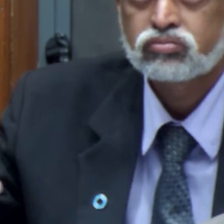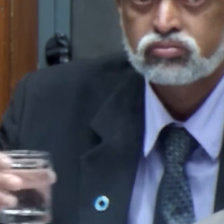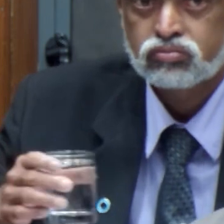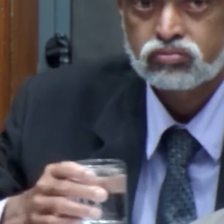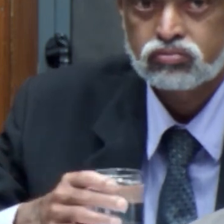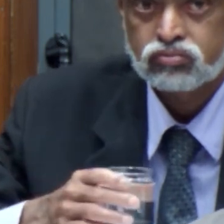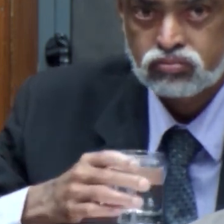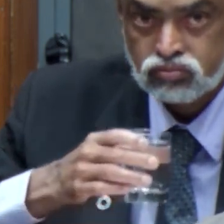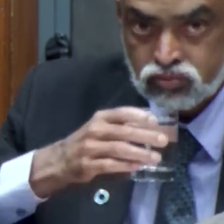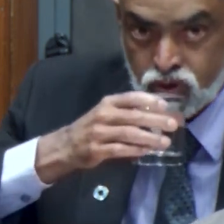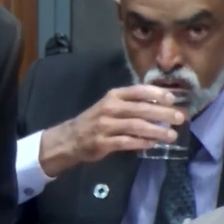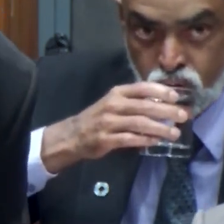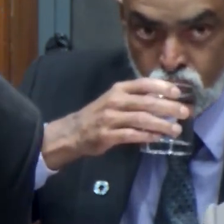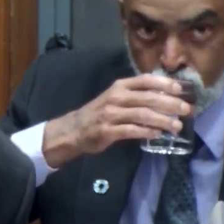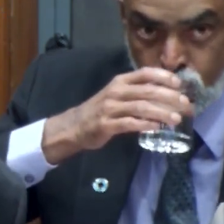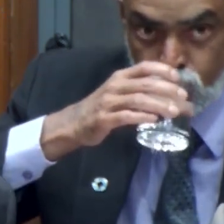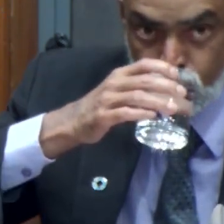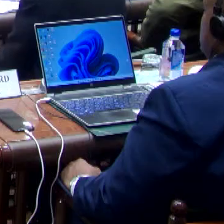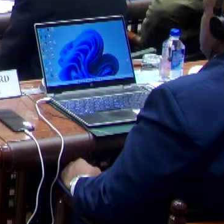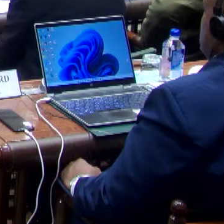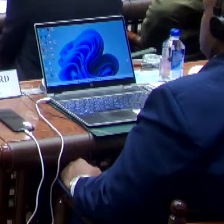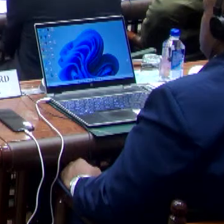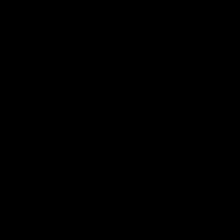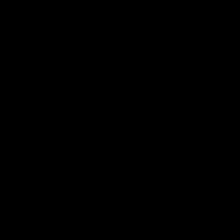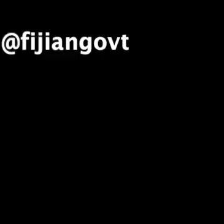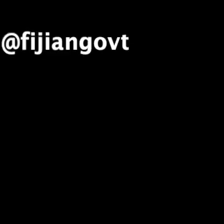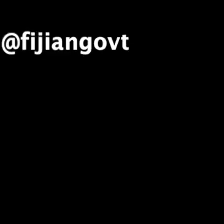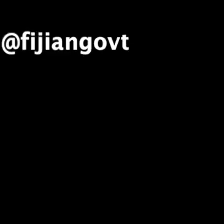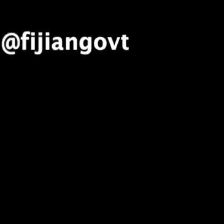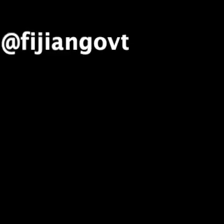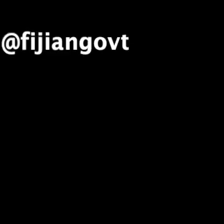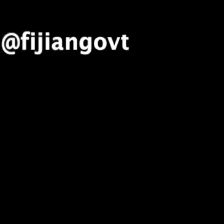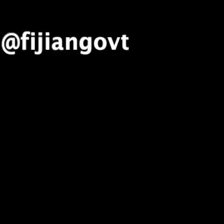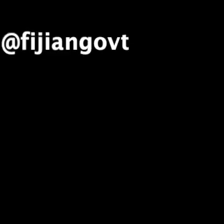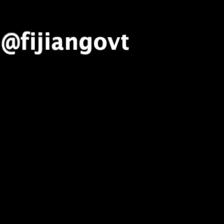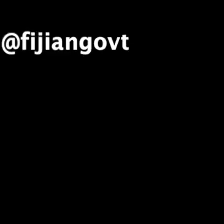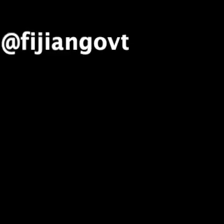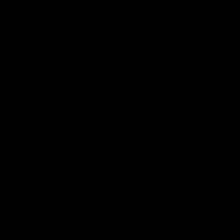travel is actually much simpler. Thank you. We'll move on. The next question.